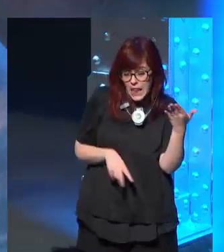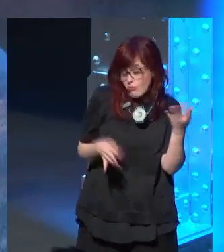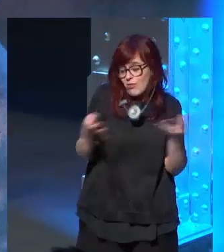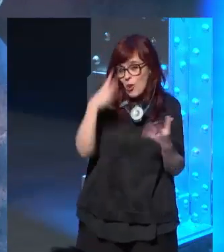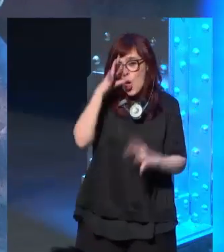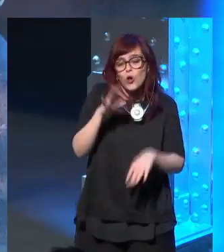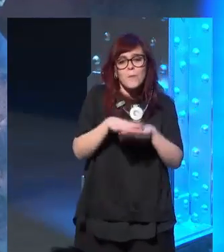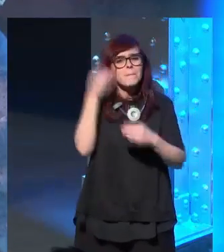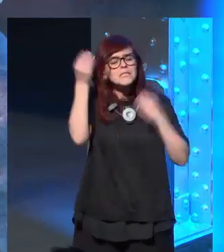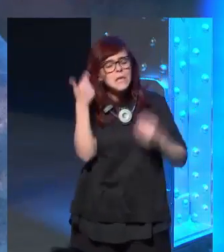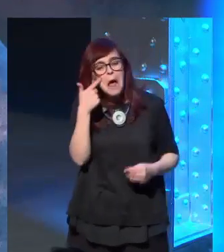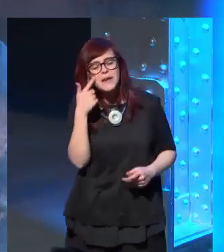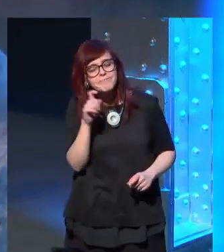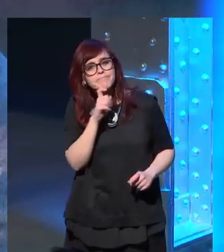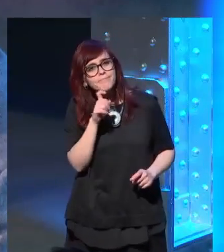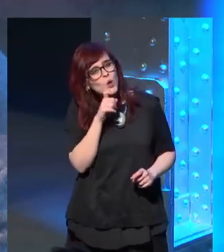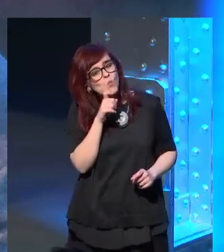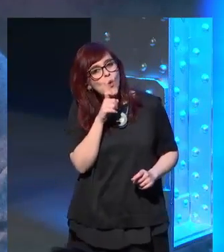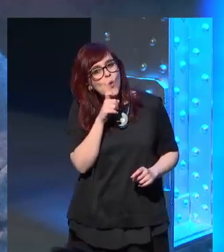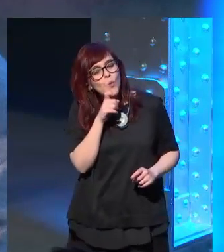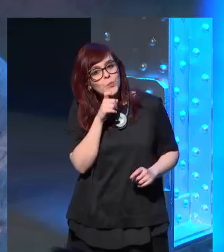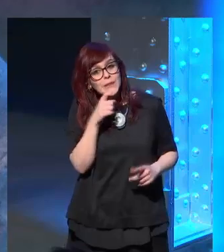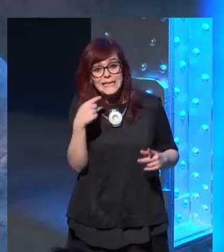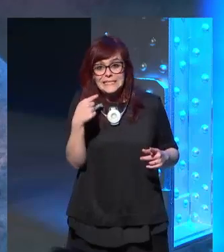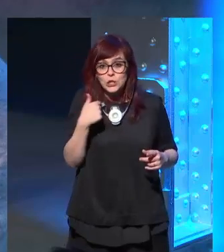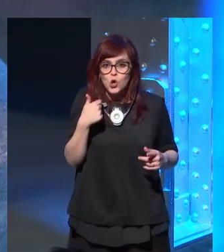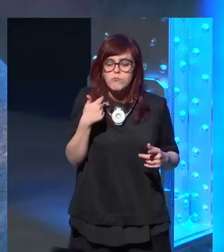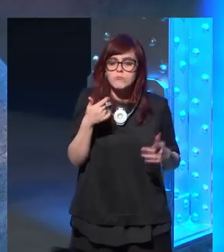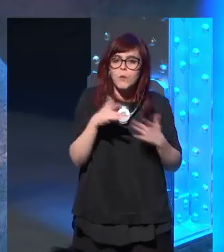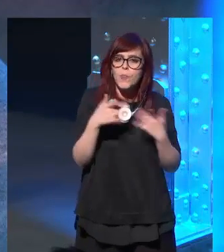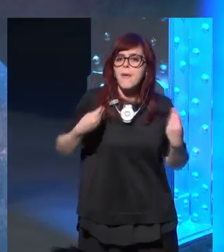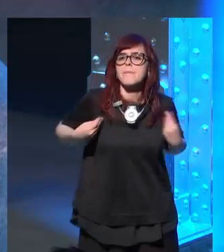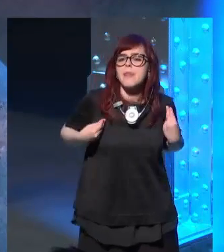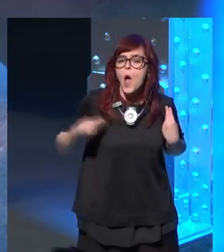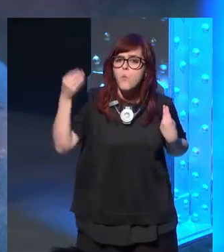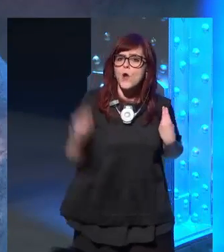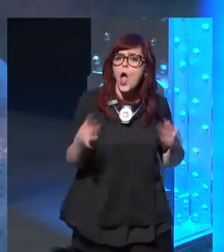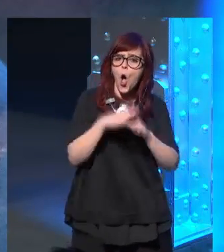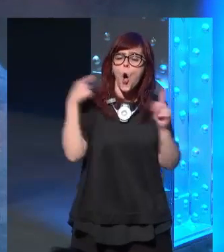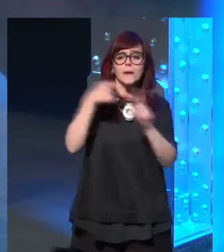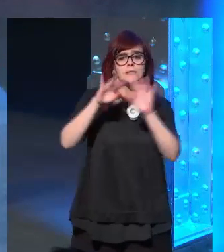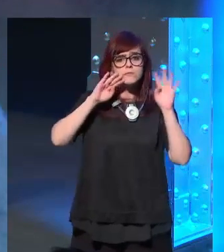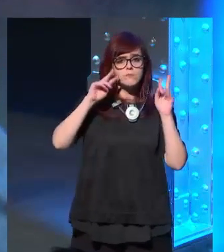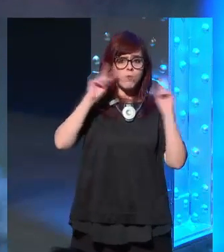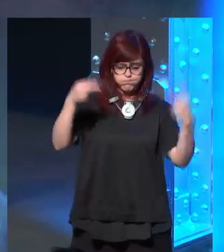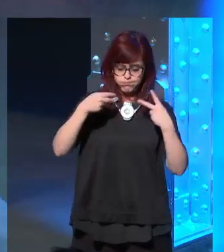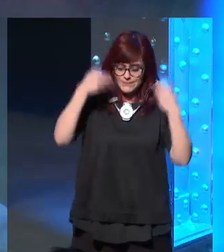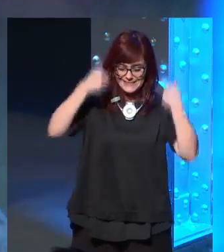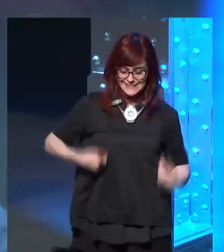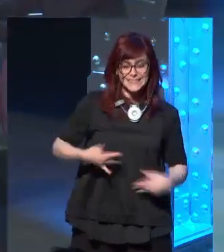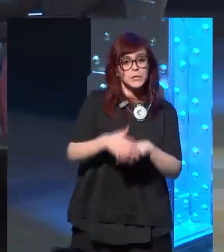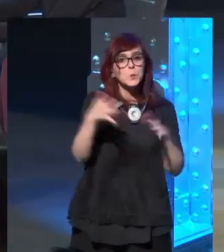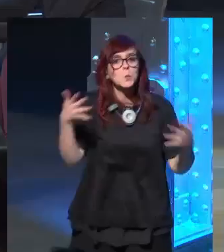think, how do I design a good life for me? And how do I make better choices that lead